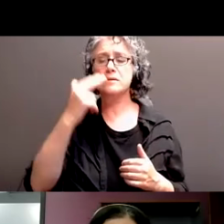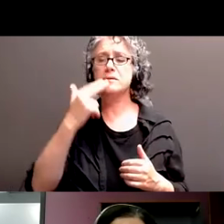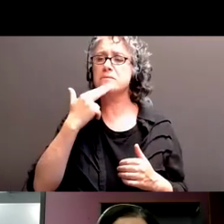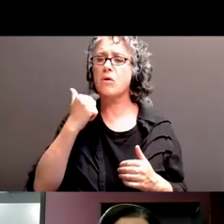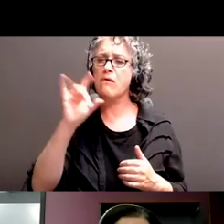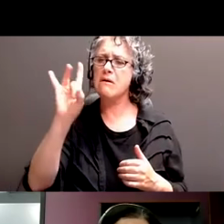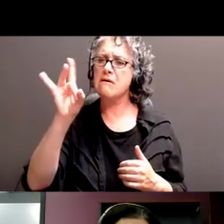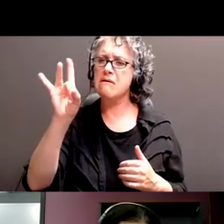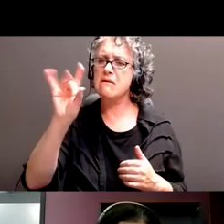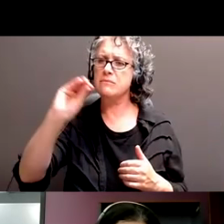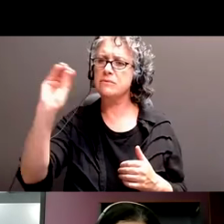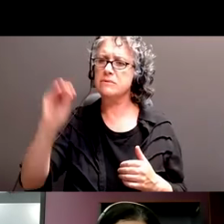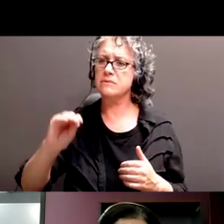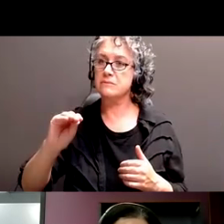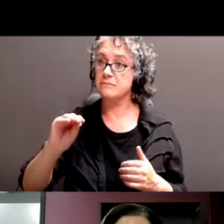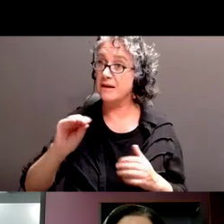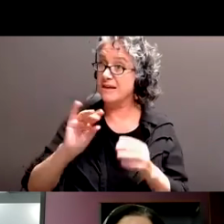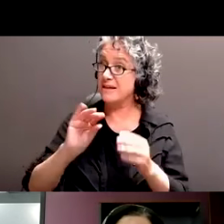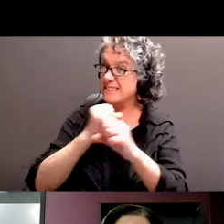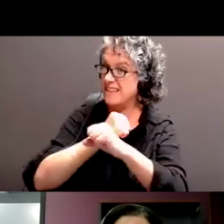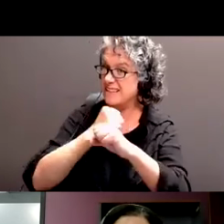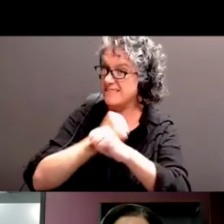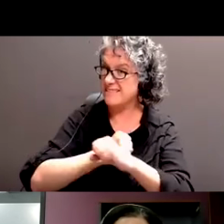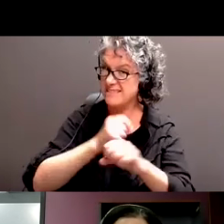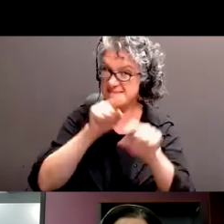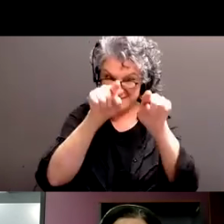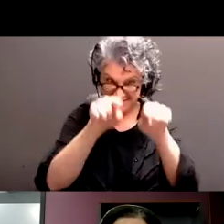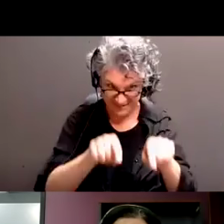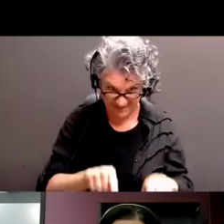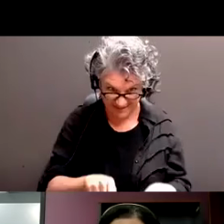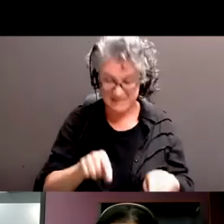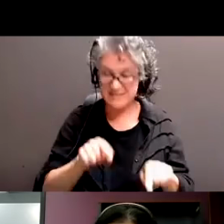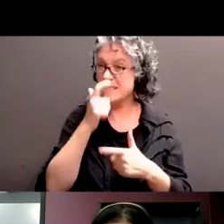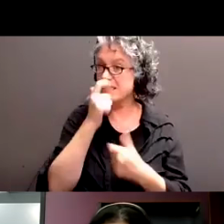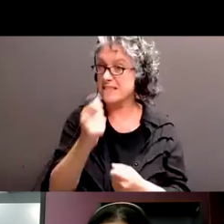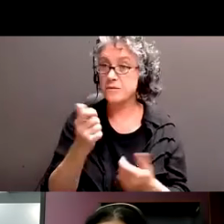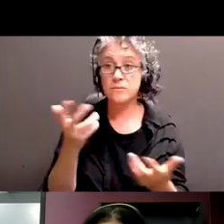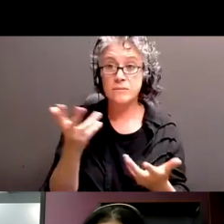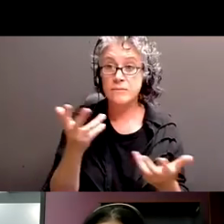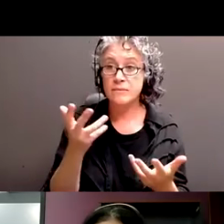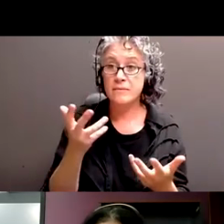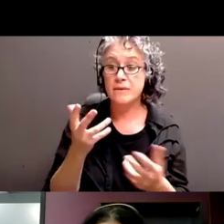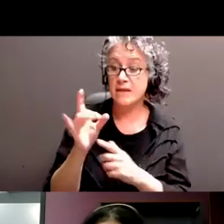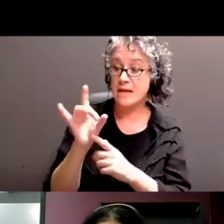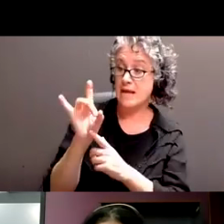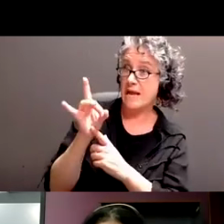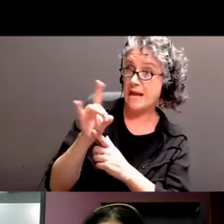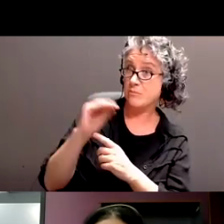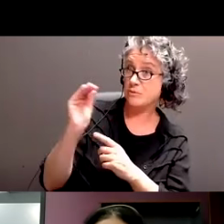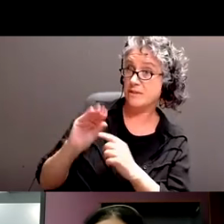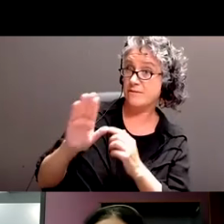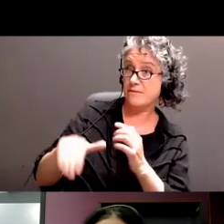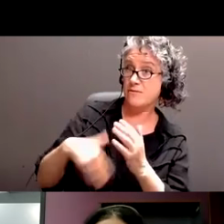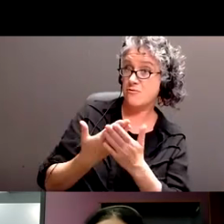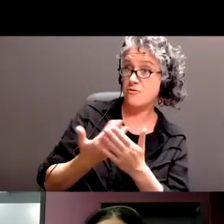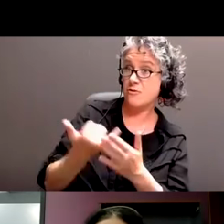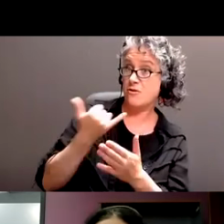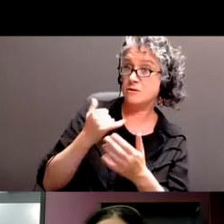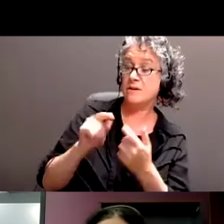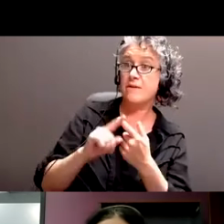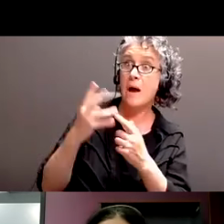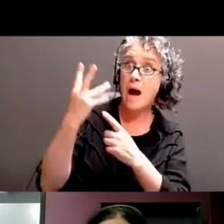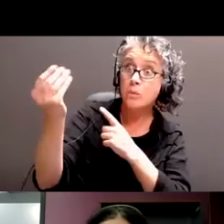interesting about these statistics is that we also receive 8% of our calls are outside of Ontario.